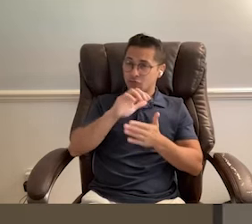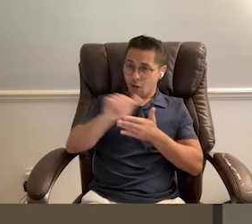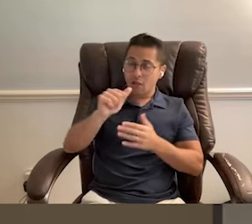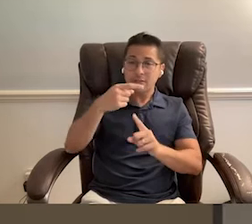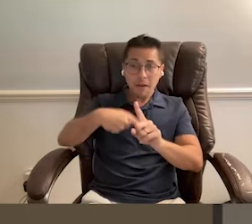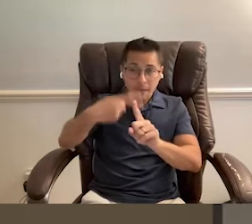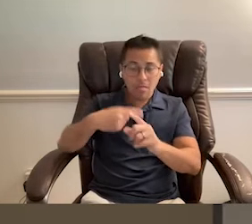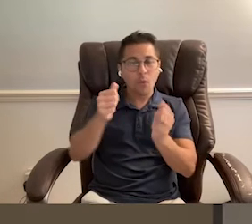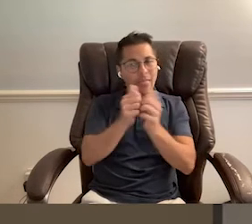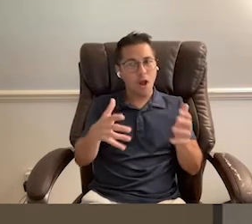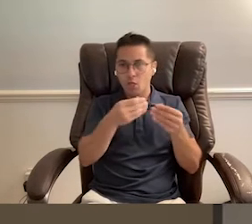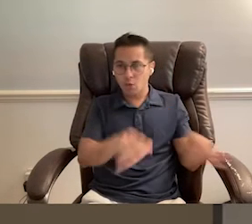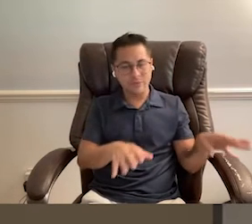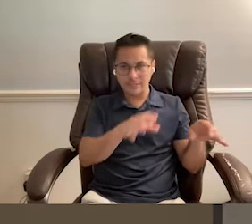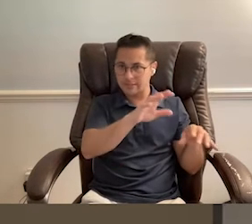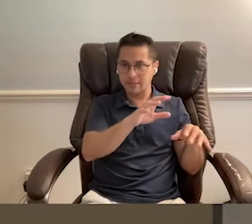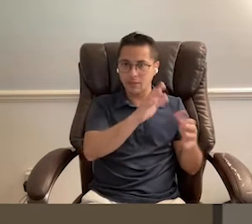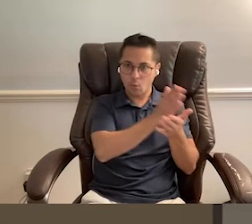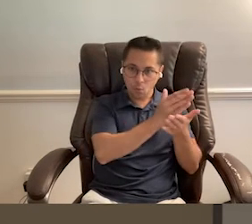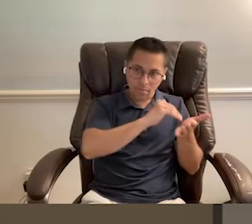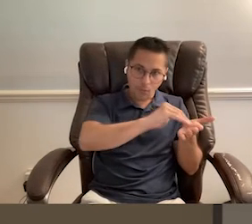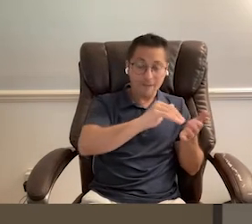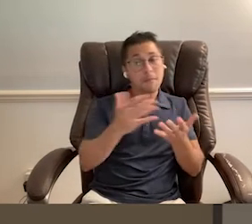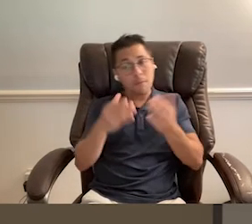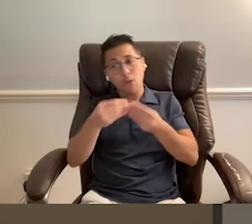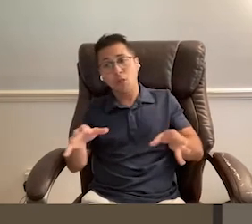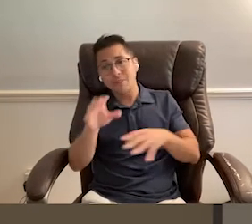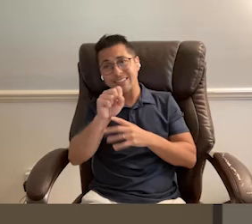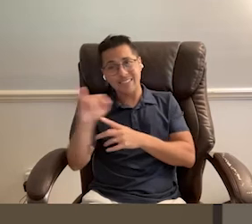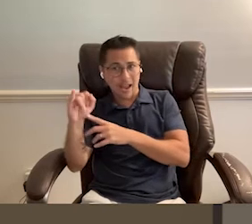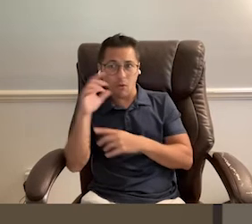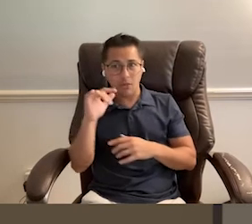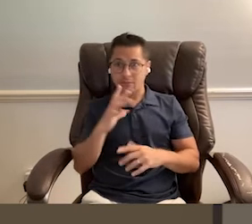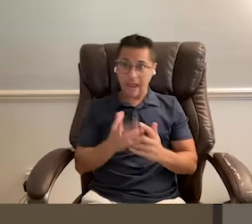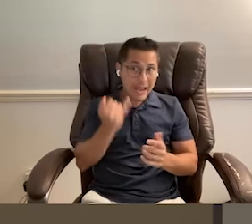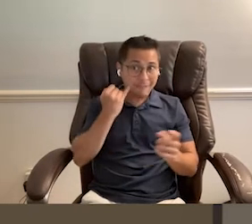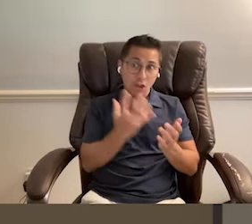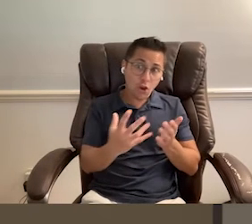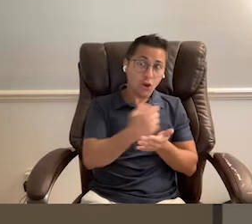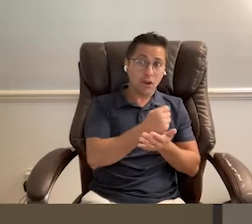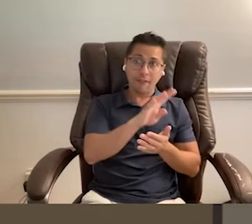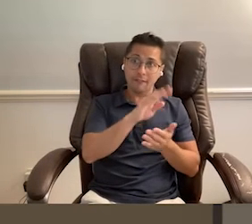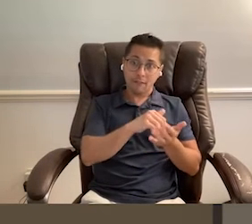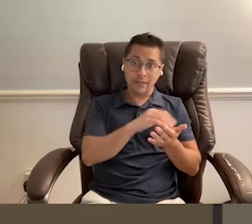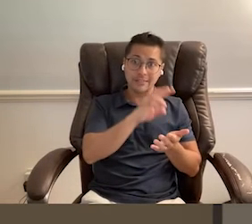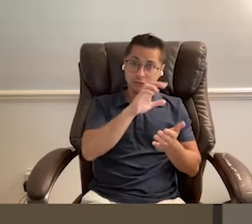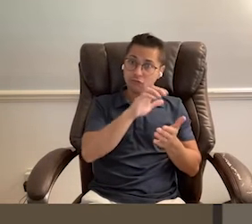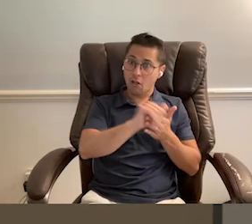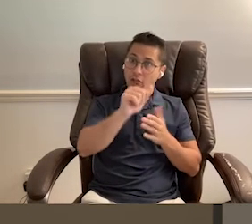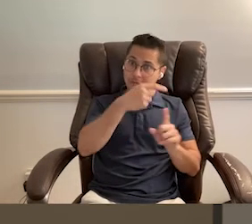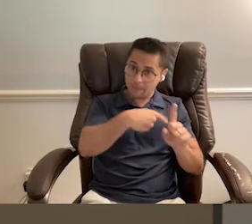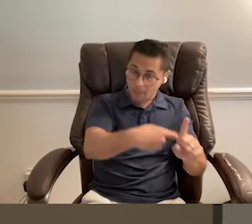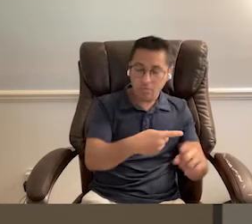might lose their SSI, which is fine if you're making $4,600 a month, And there's some other benefits,